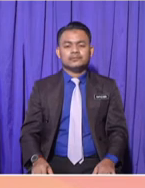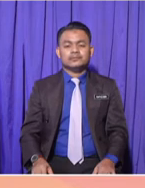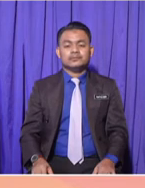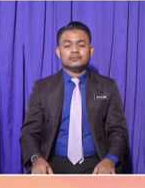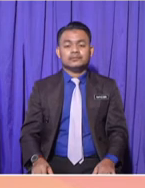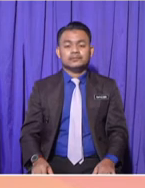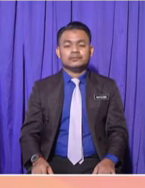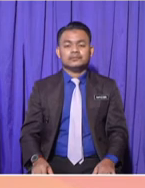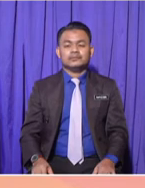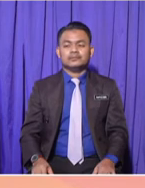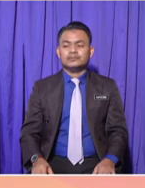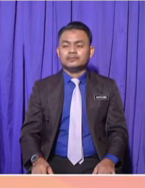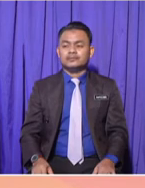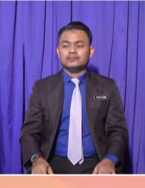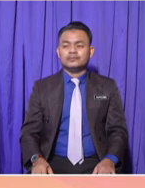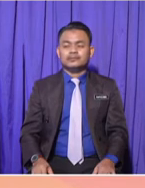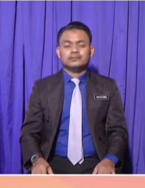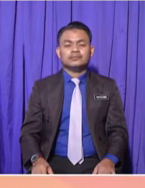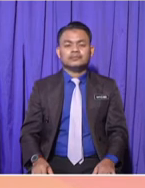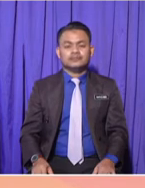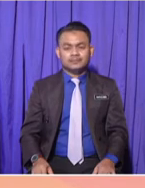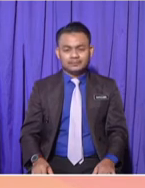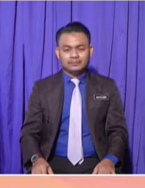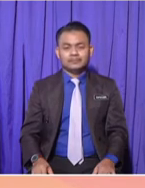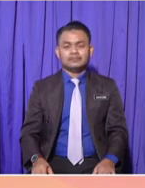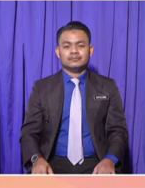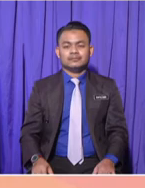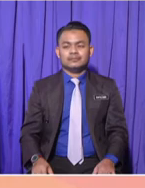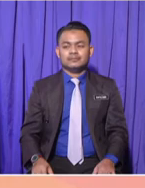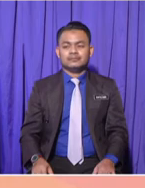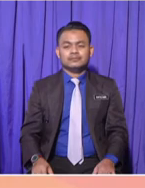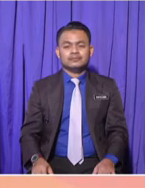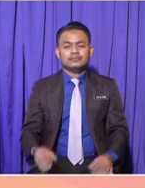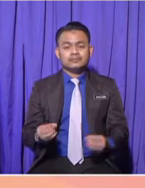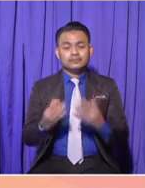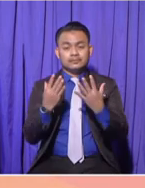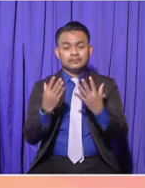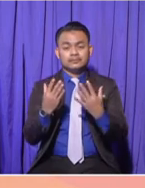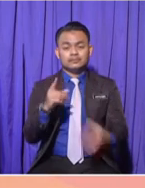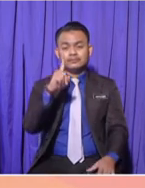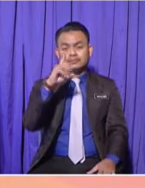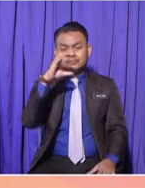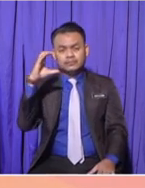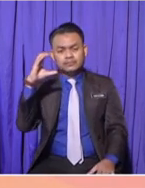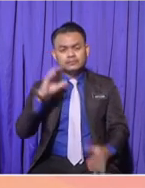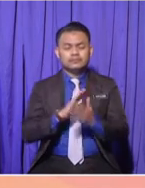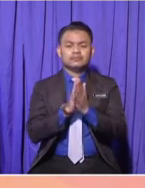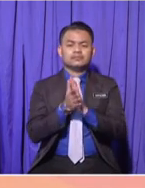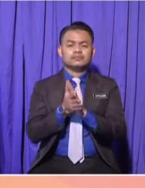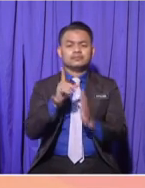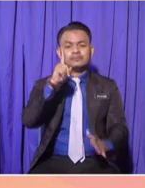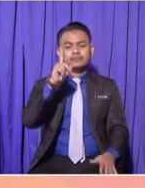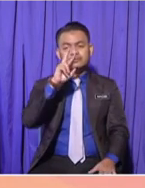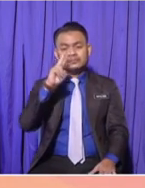a 100. Here is my hundreds block. How many hundreds make a